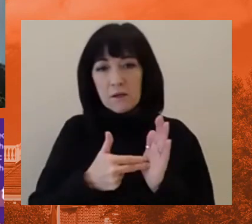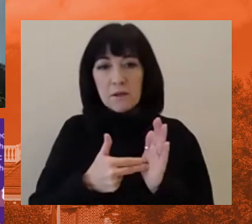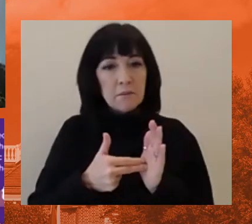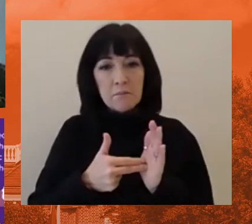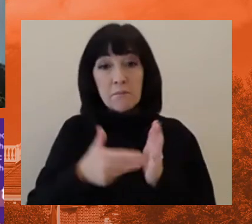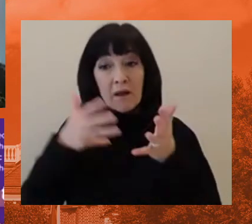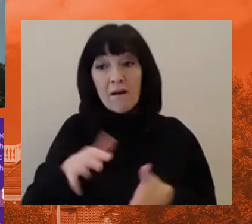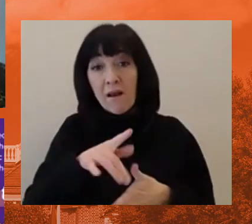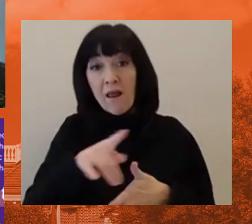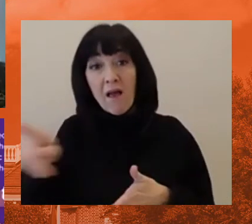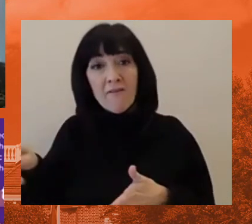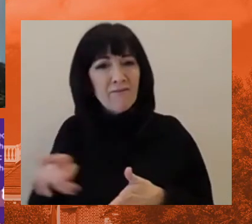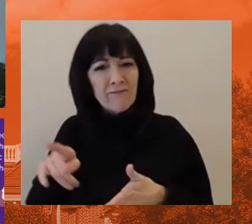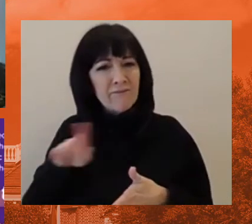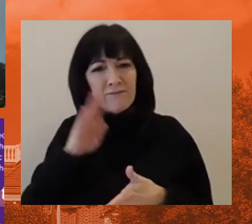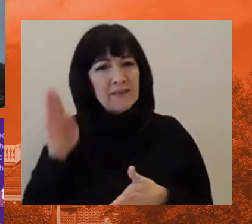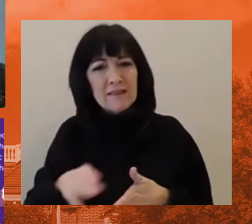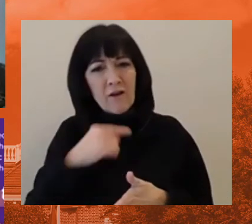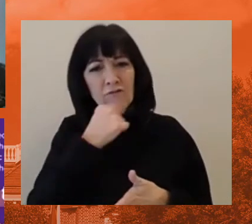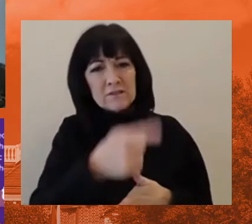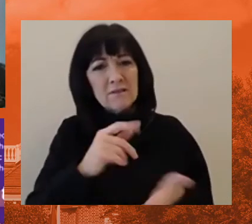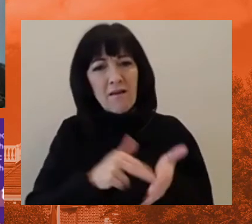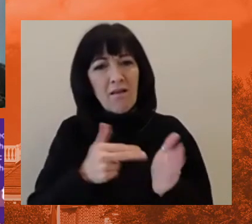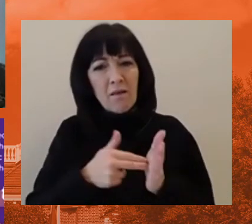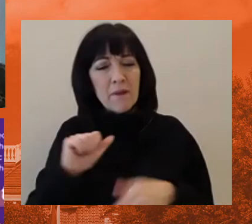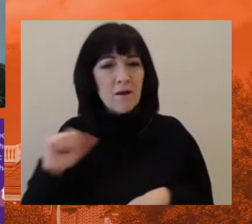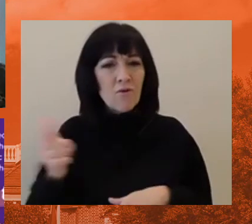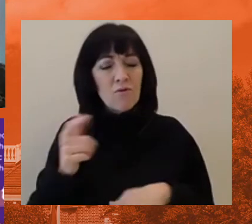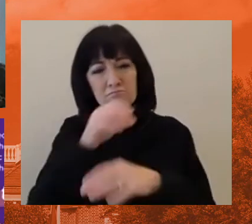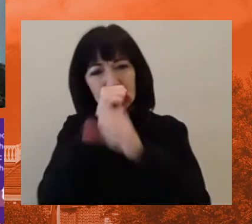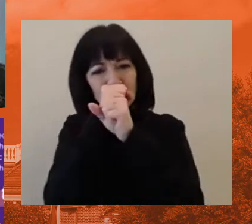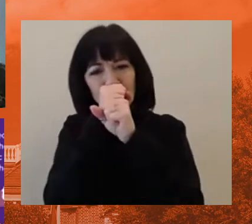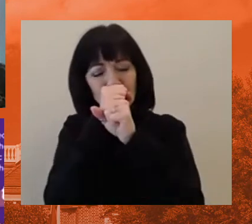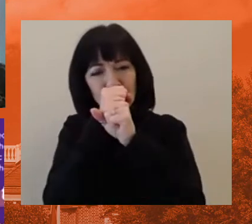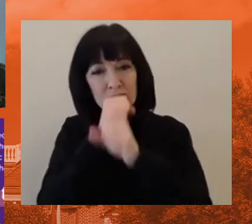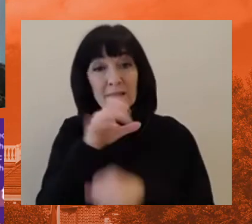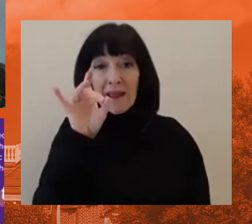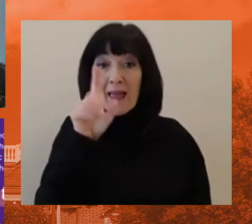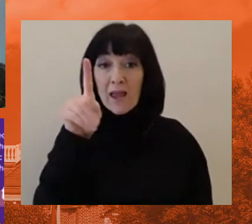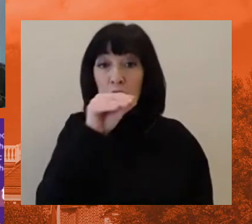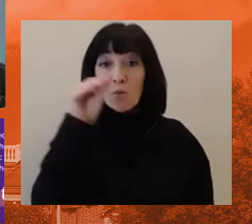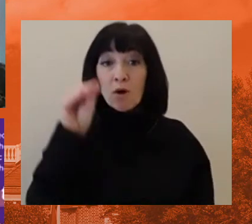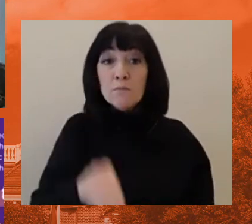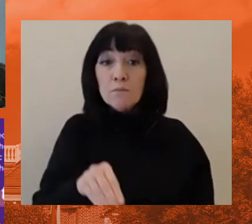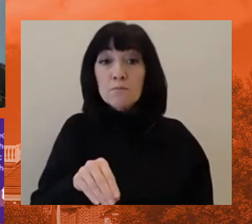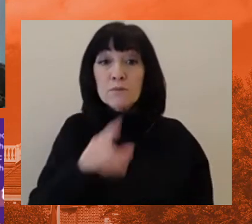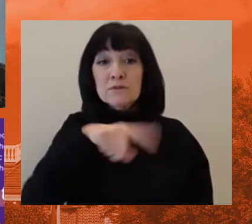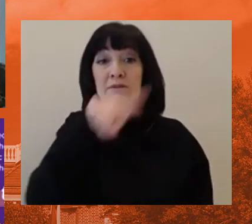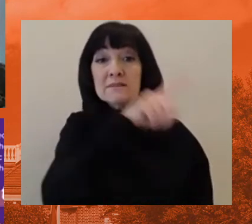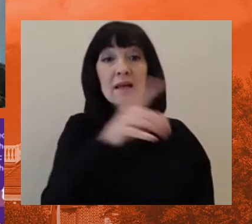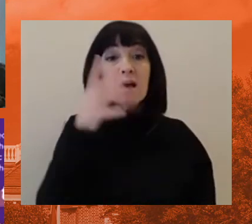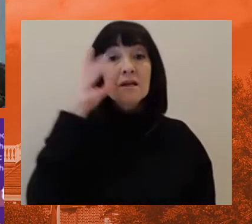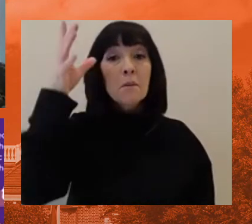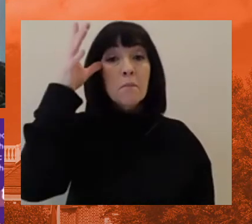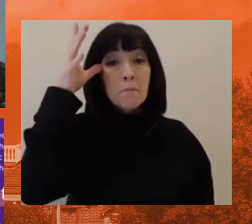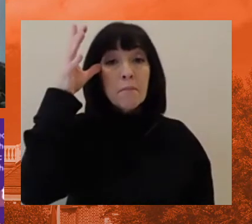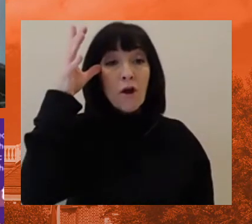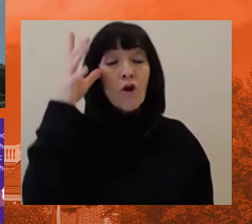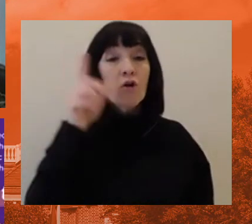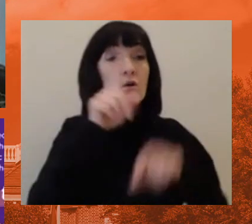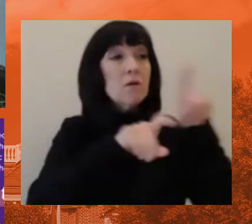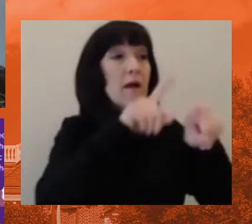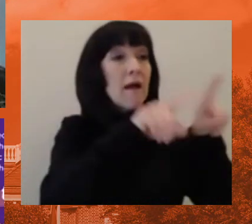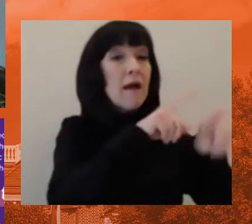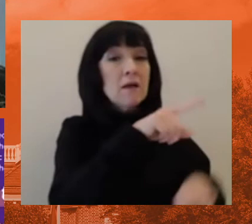to go to Attorney General's point there. And 81% of parents surveyed either believe teen dating violence